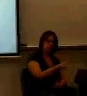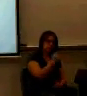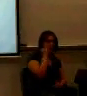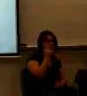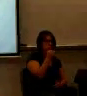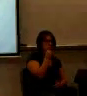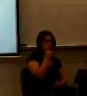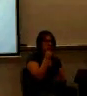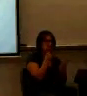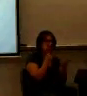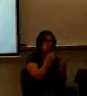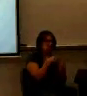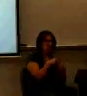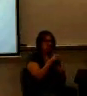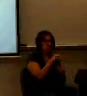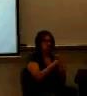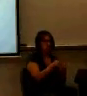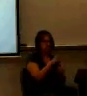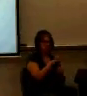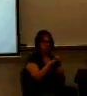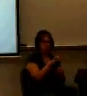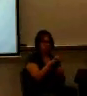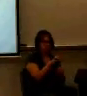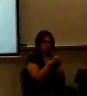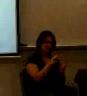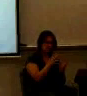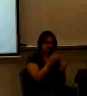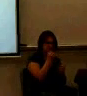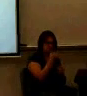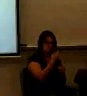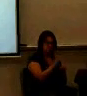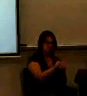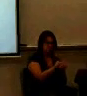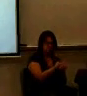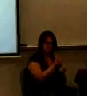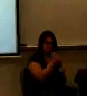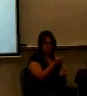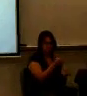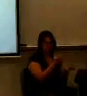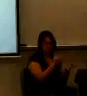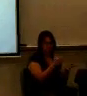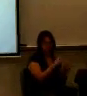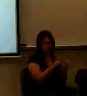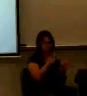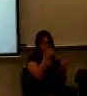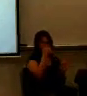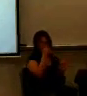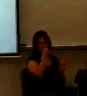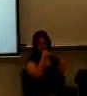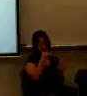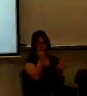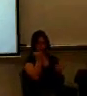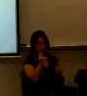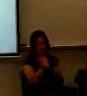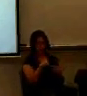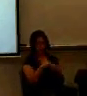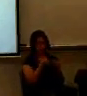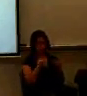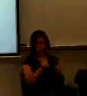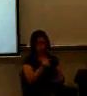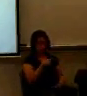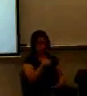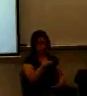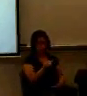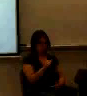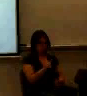Therefore, if you're an organism that's living in a bloom where everyone is toxic, then you're all protected. If you're living in a group of algae